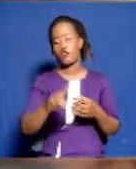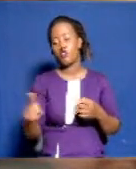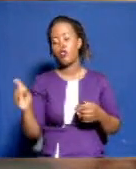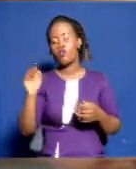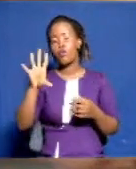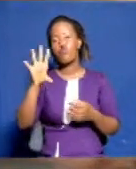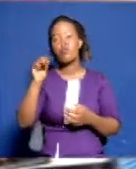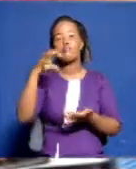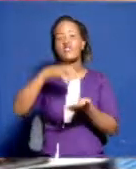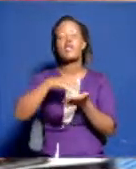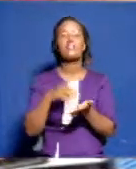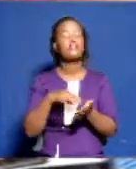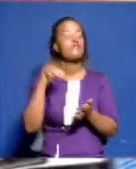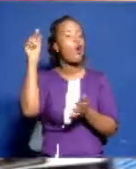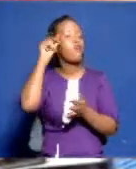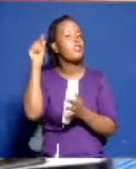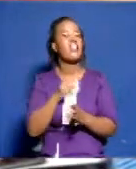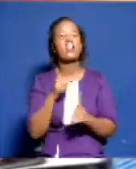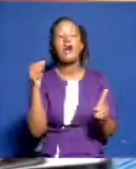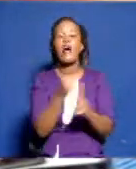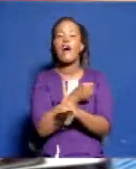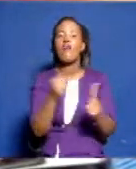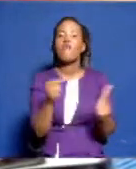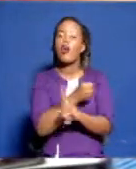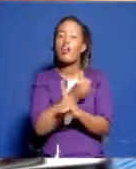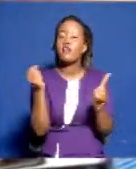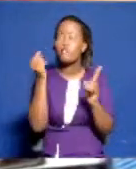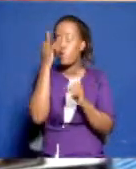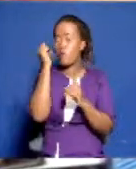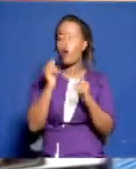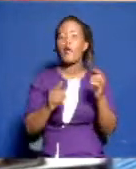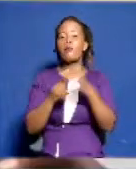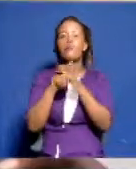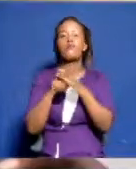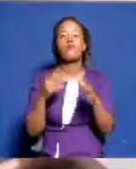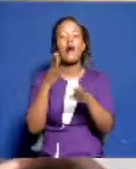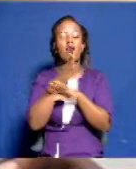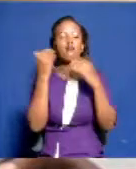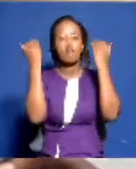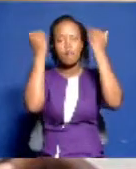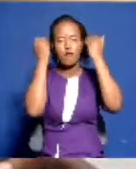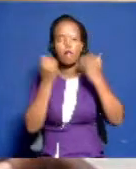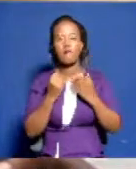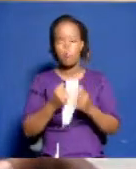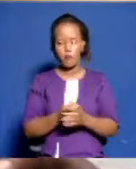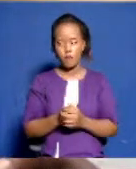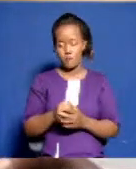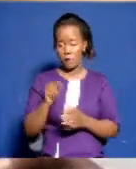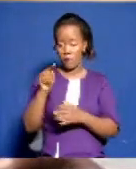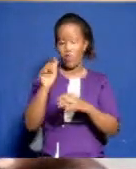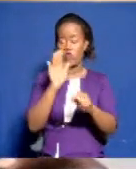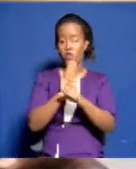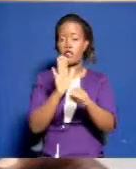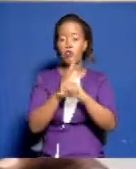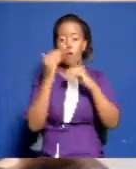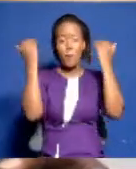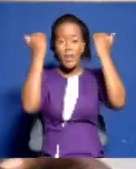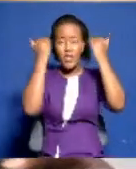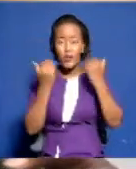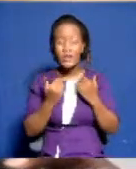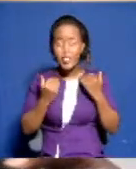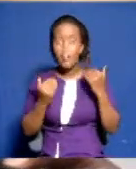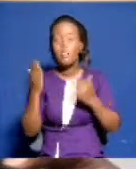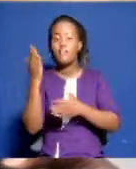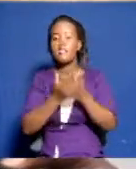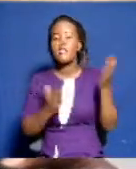gender-based violence, which is said to be fueled more by kangaroo courts. Hizi kangaroo courts unapata wengine